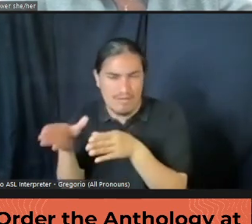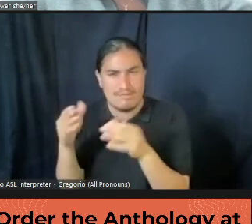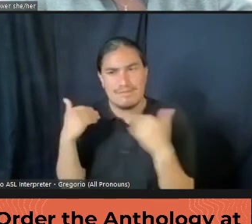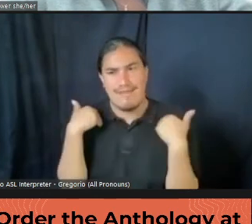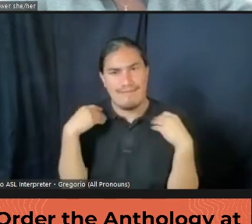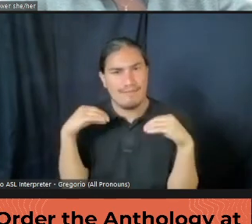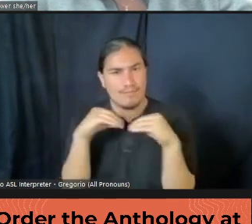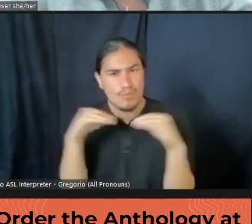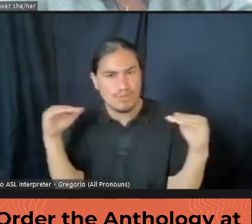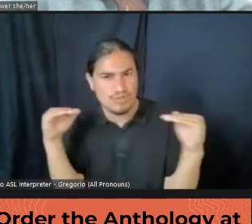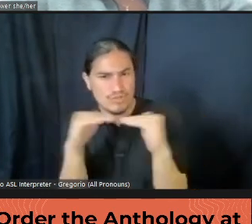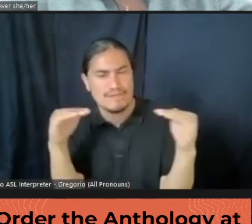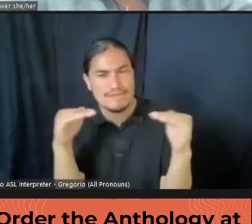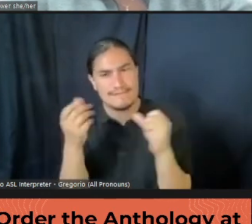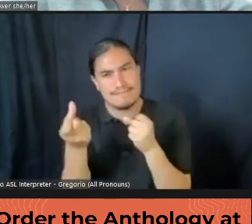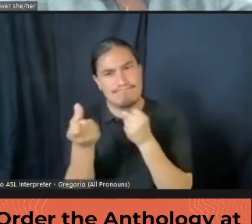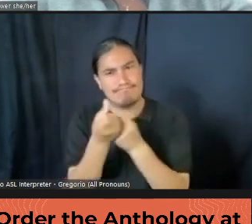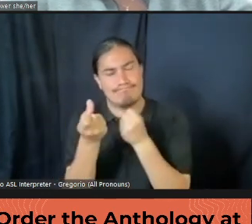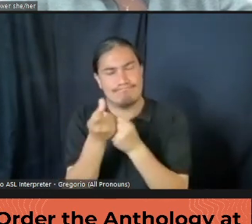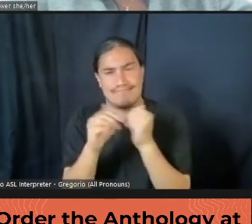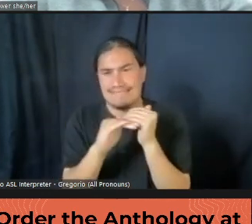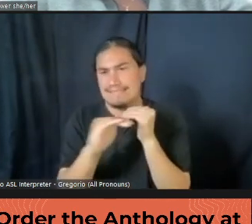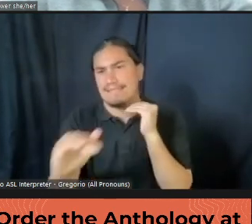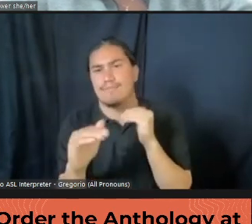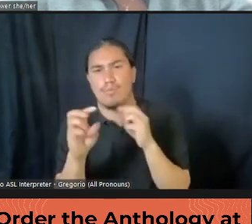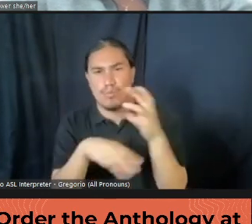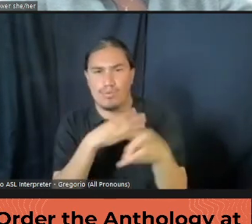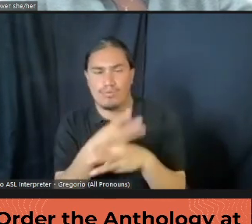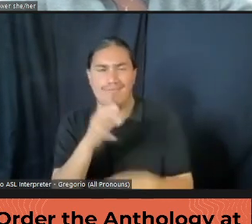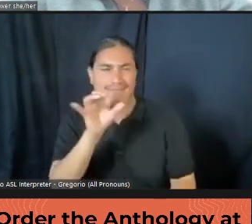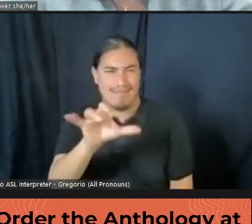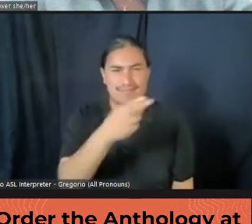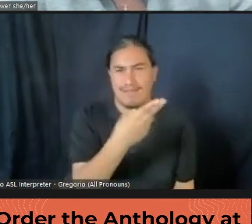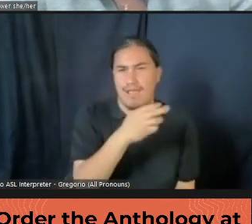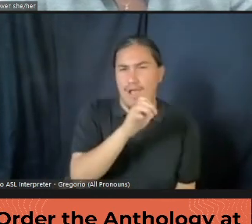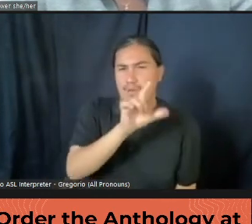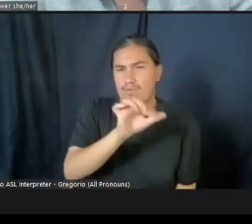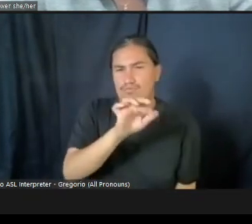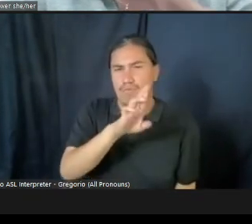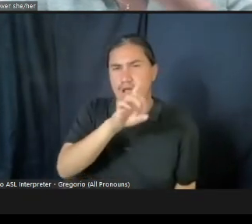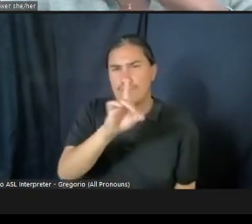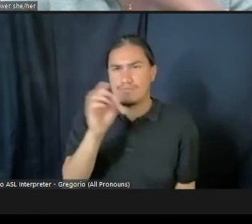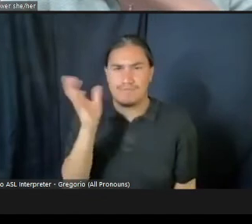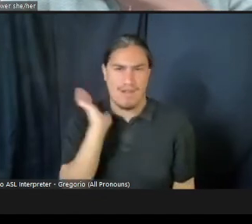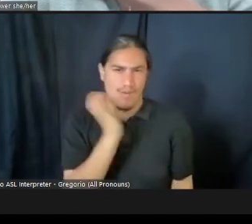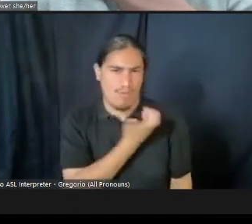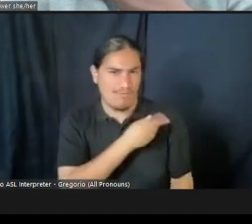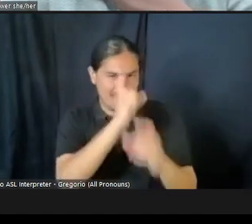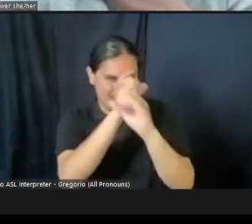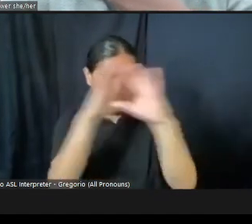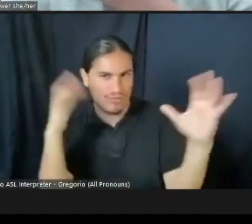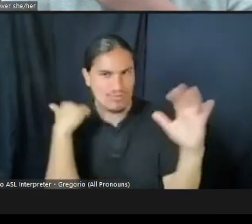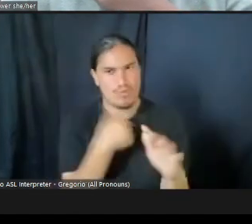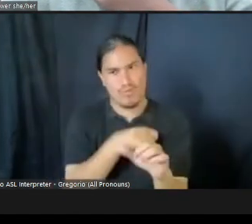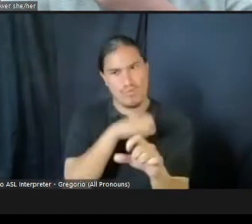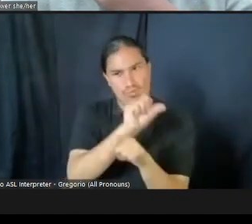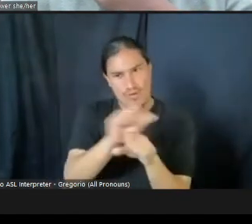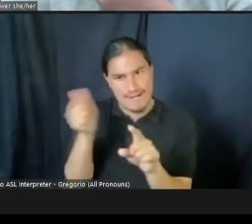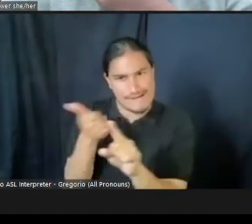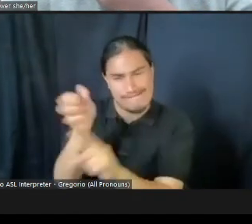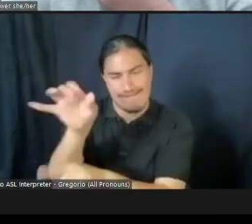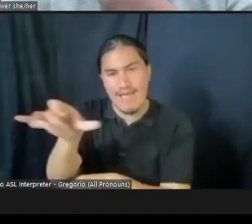and sustainable world. That is HowlRound's vision, and that is what we are working toward. So I wanna say thank you to